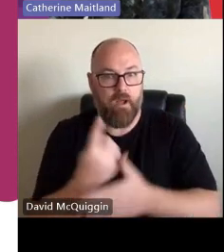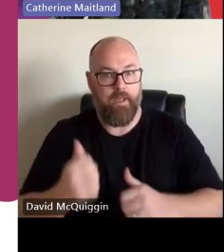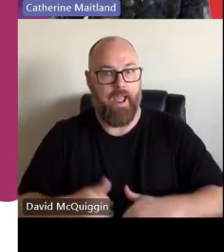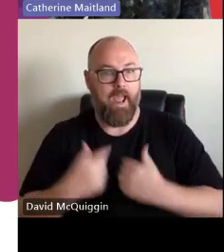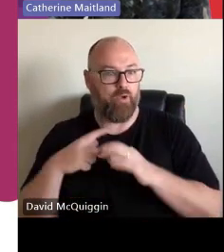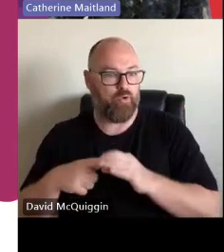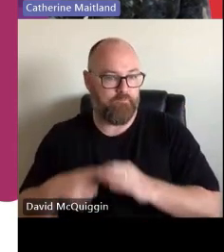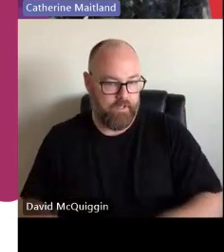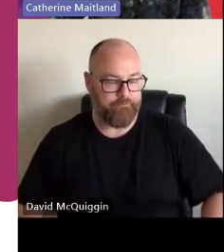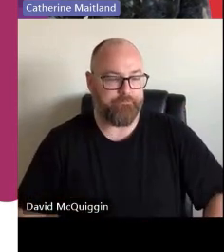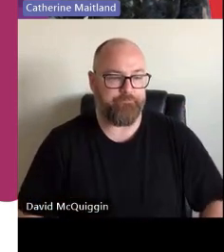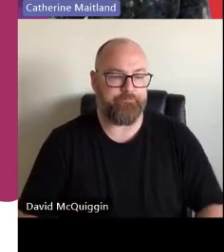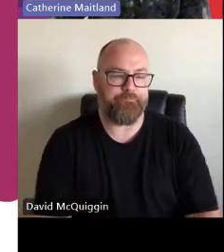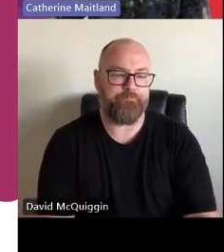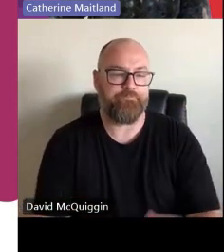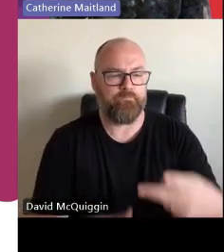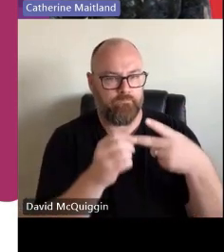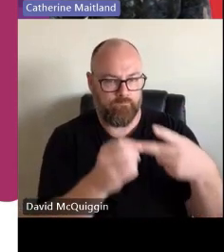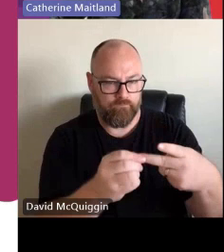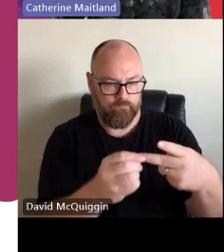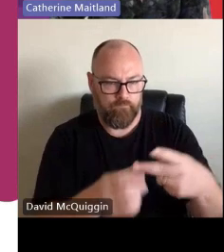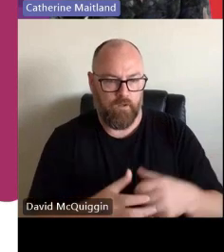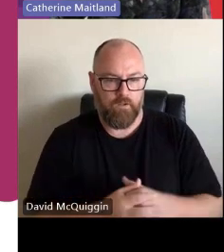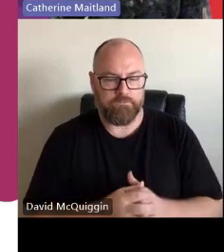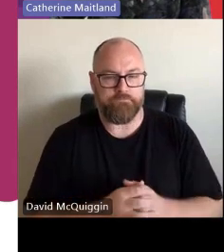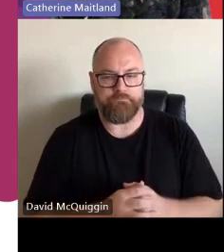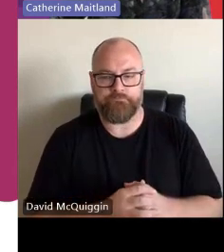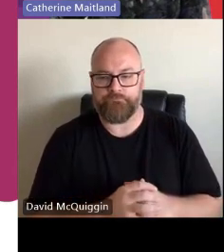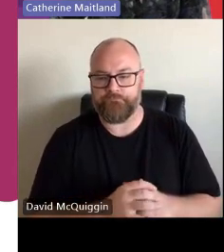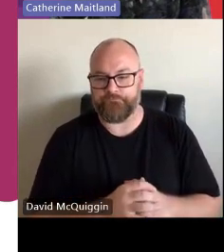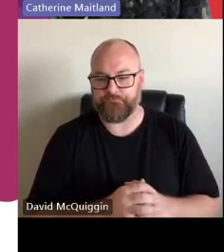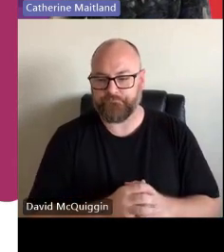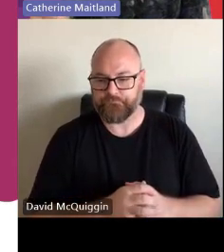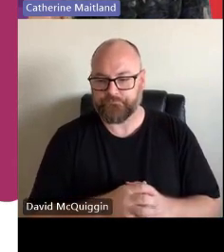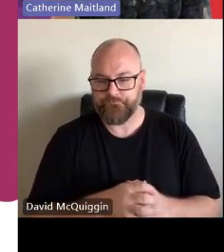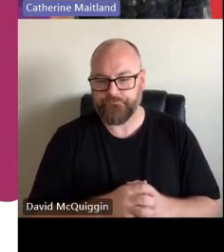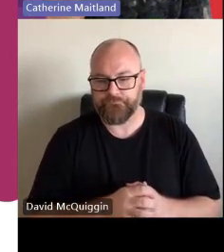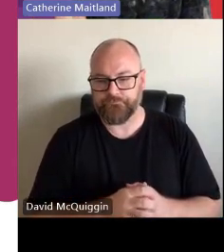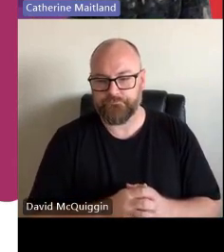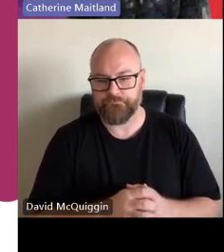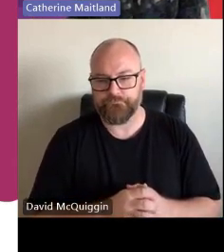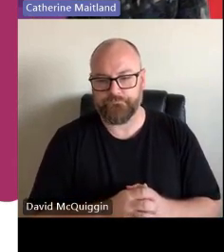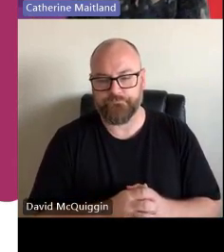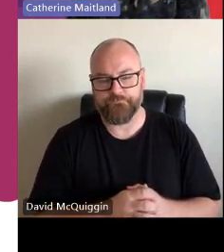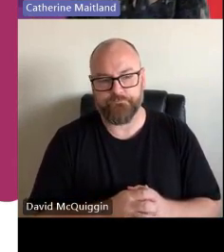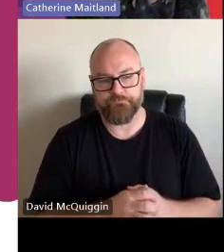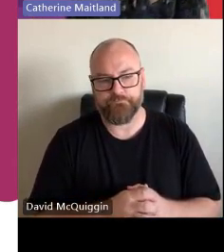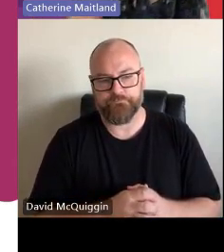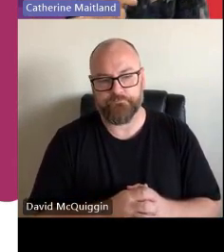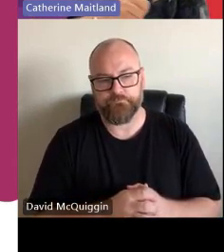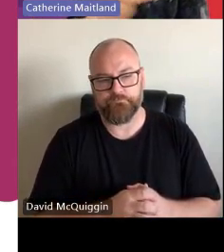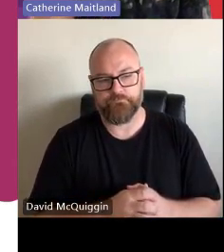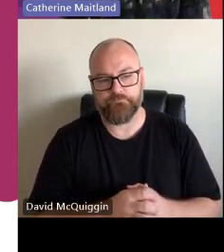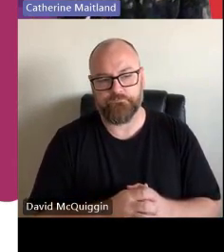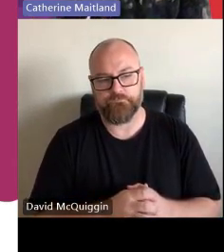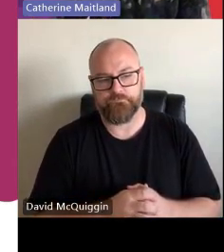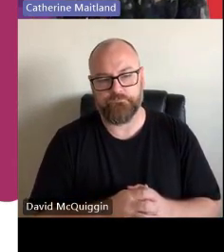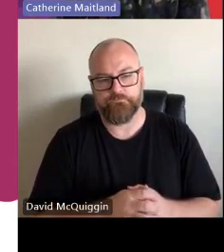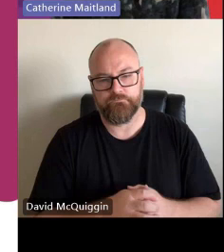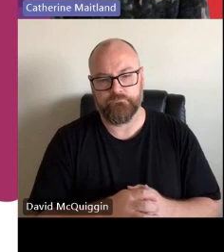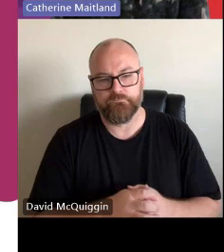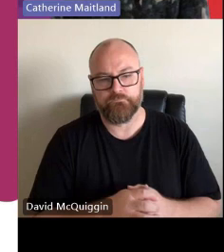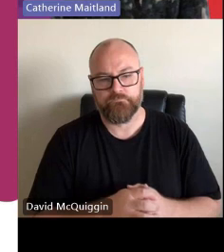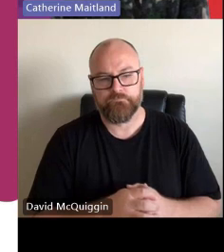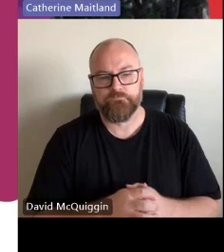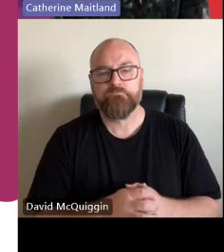isolated. Feeling it's too risky to share information about adjustment needs because of the way that they'll be perceived, as the earlier